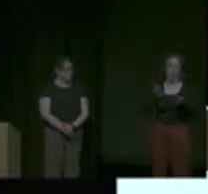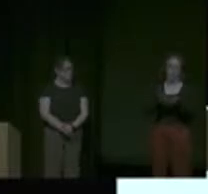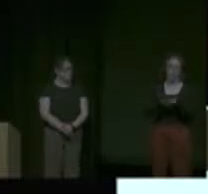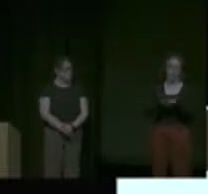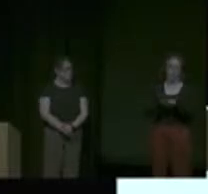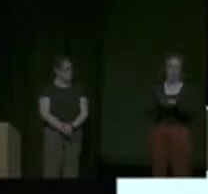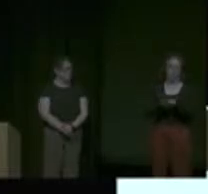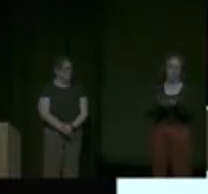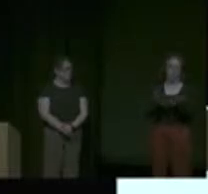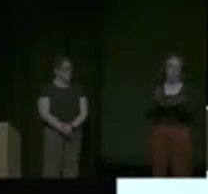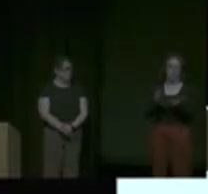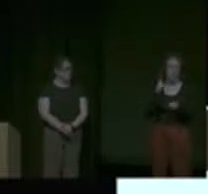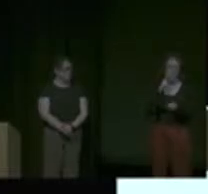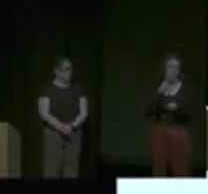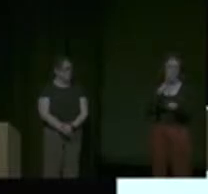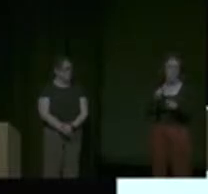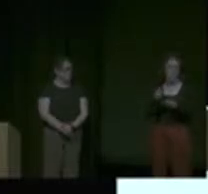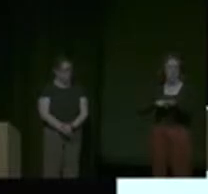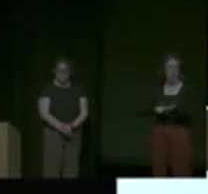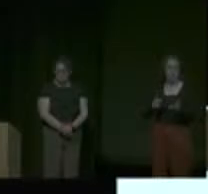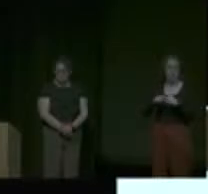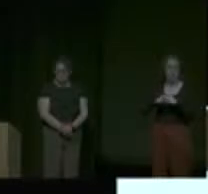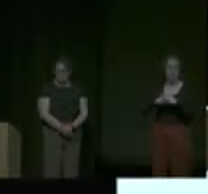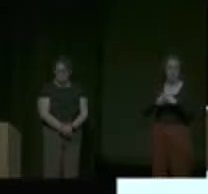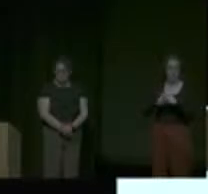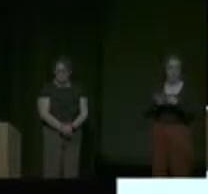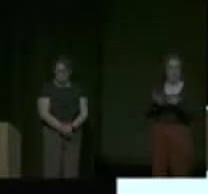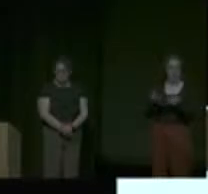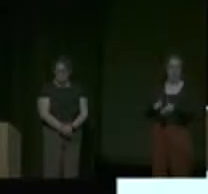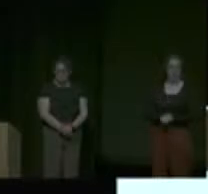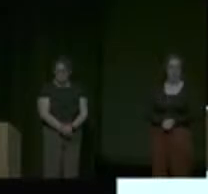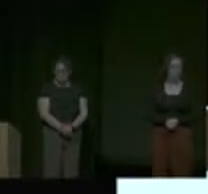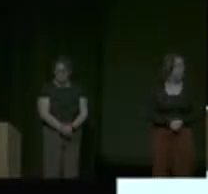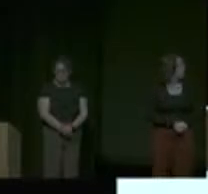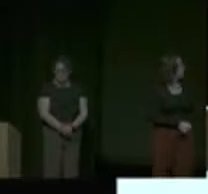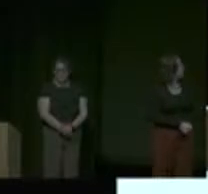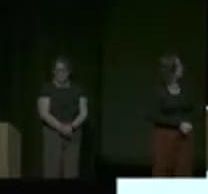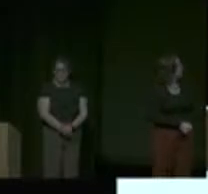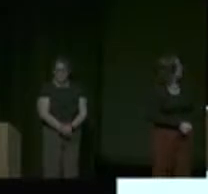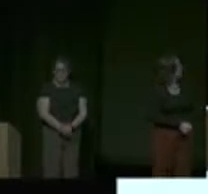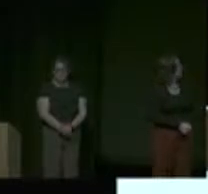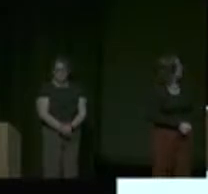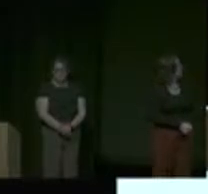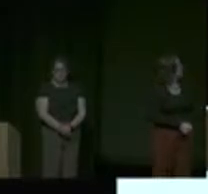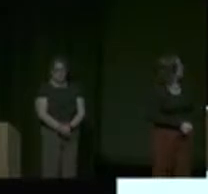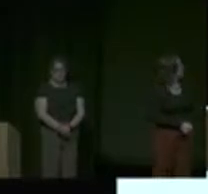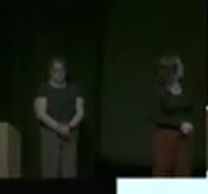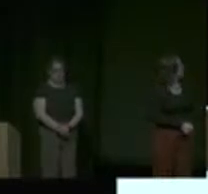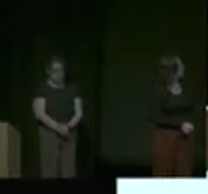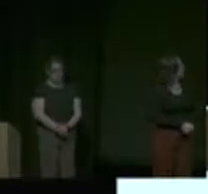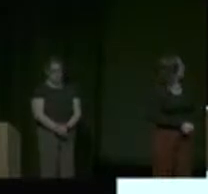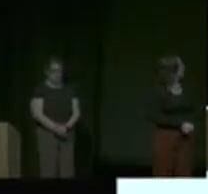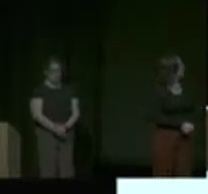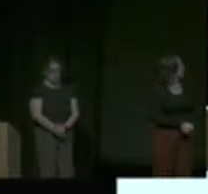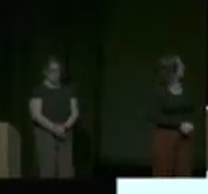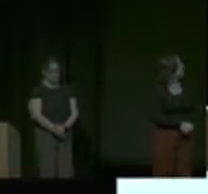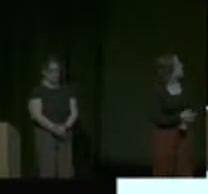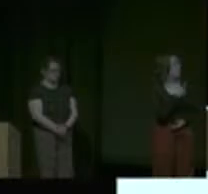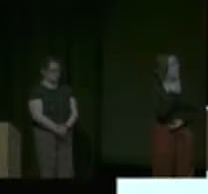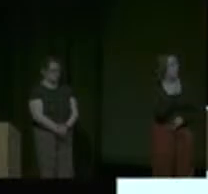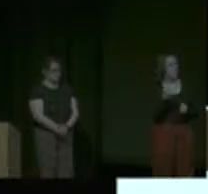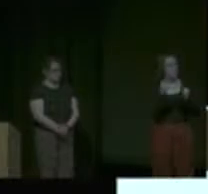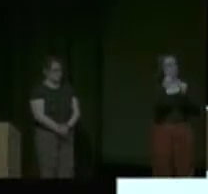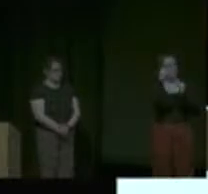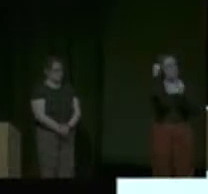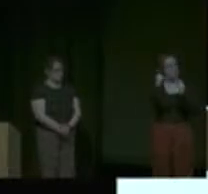contractor's start and dredging in the river. Let's see. So the red portion on the map shows